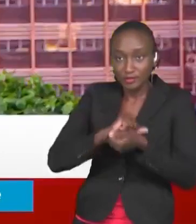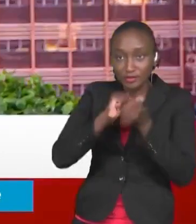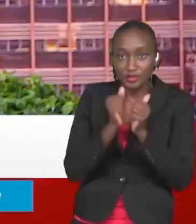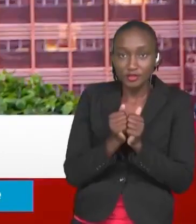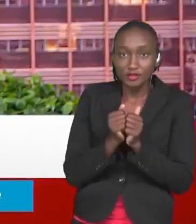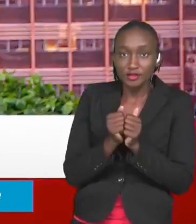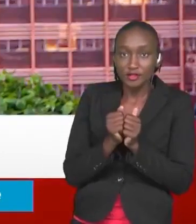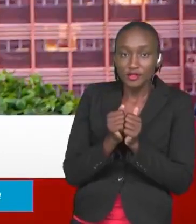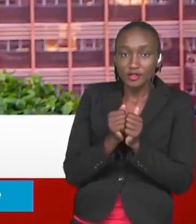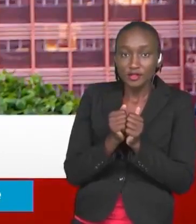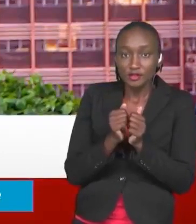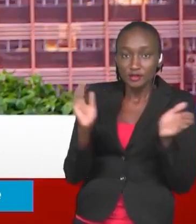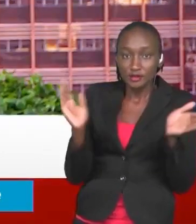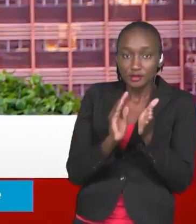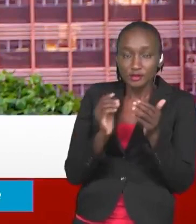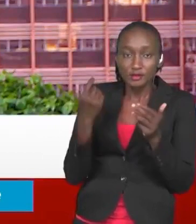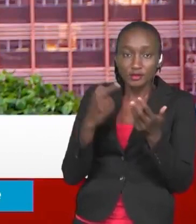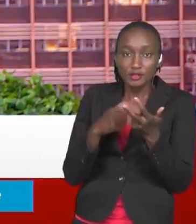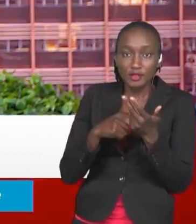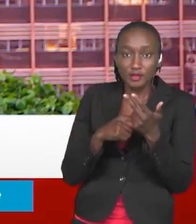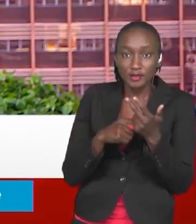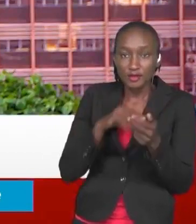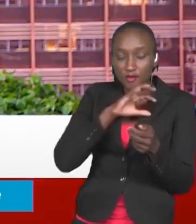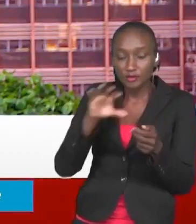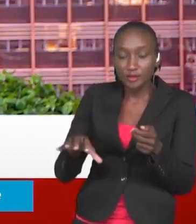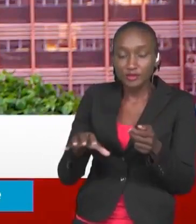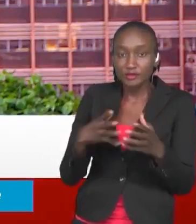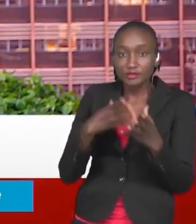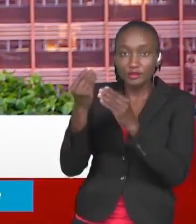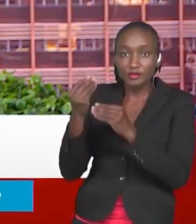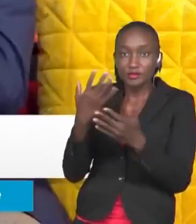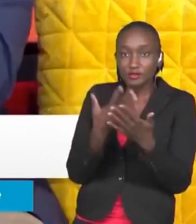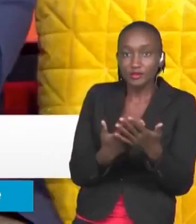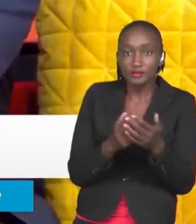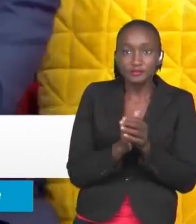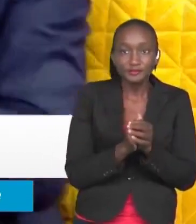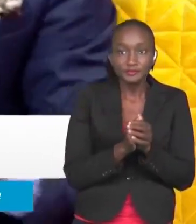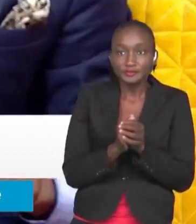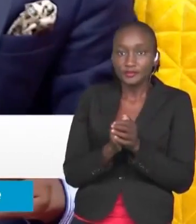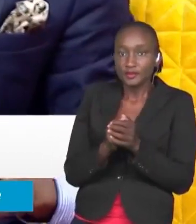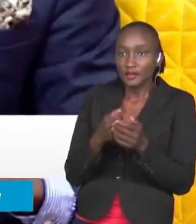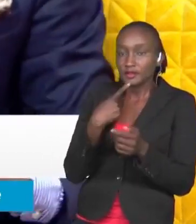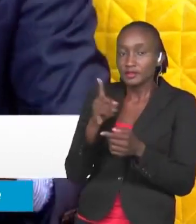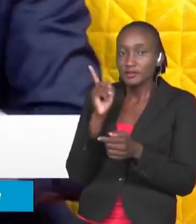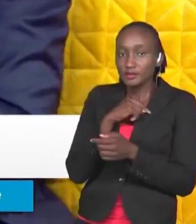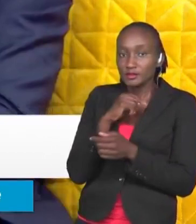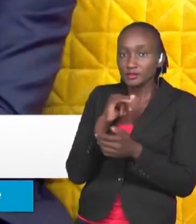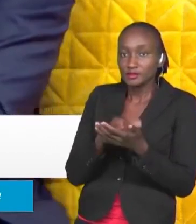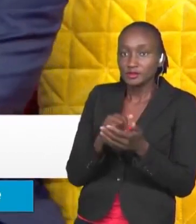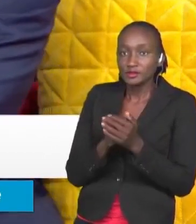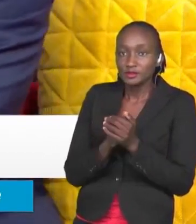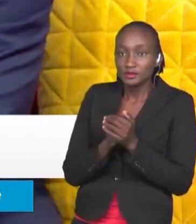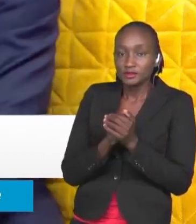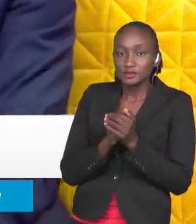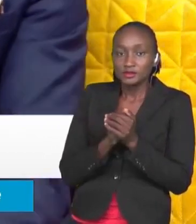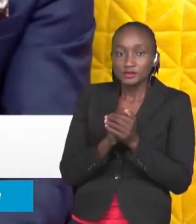right, so as to reduce the number of teenage boys going to jail. Now, looking at this, it's mentioned as